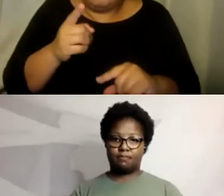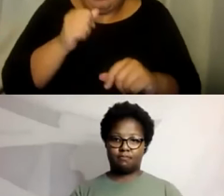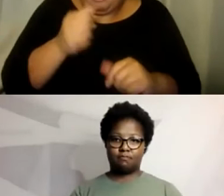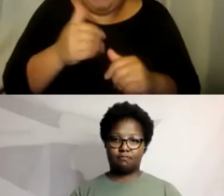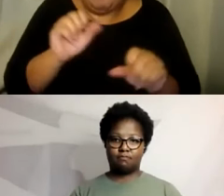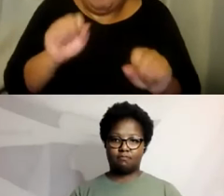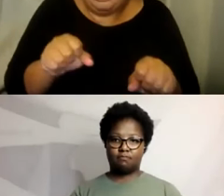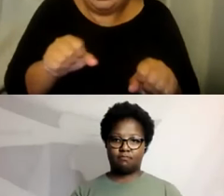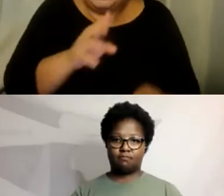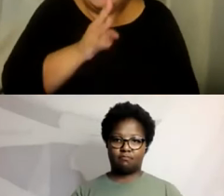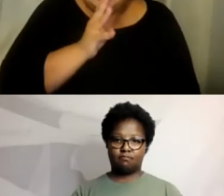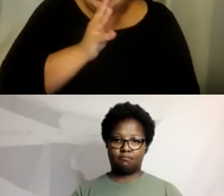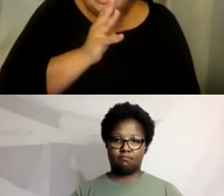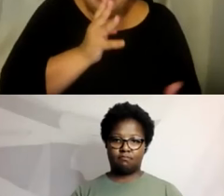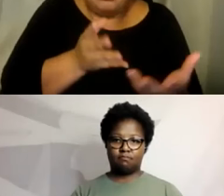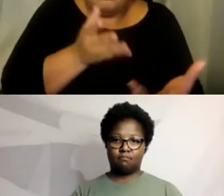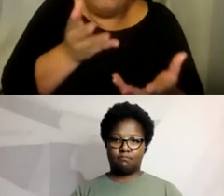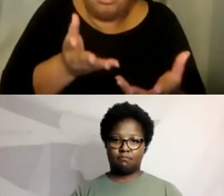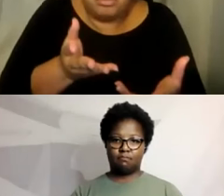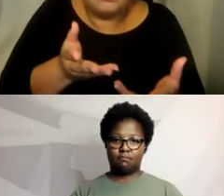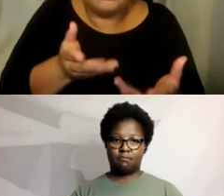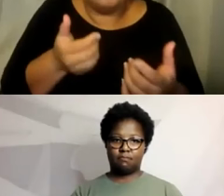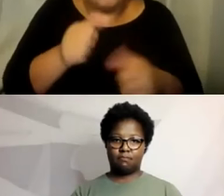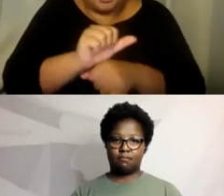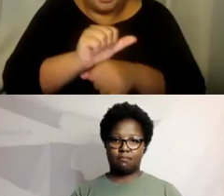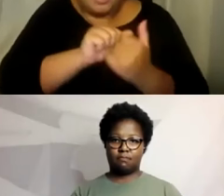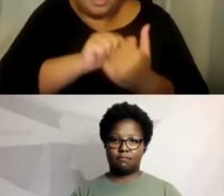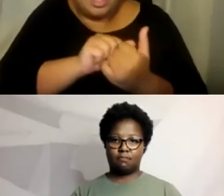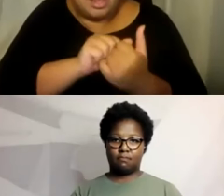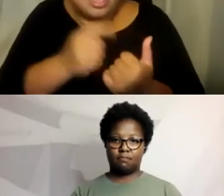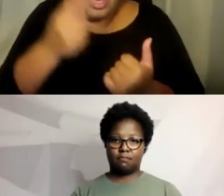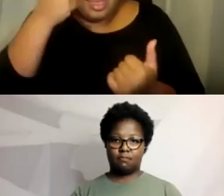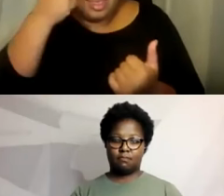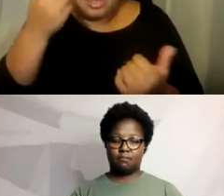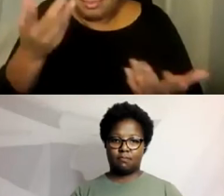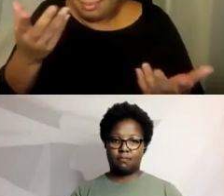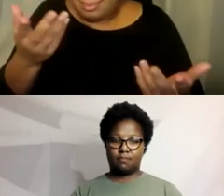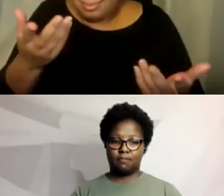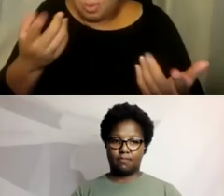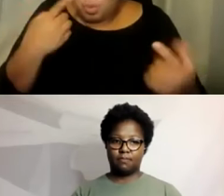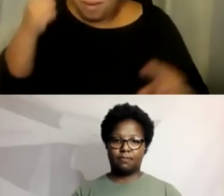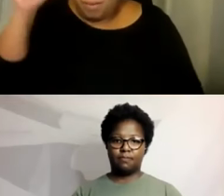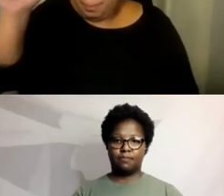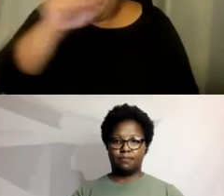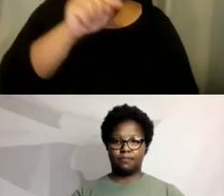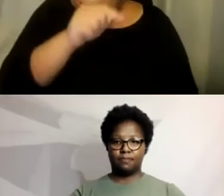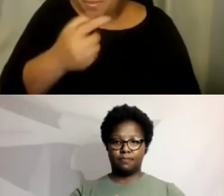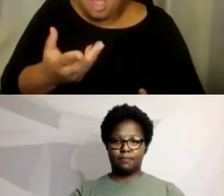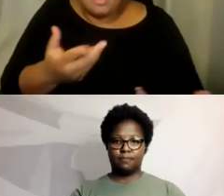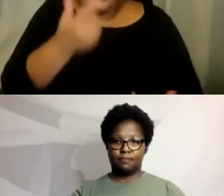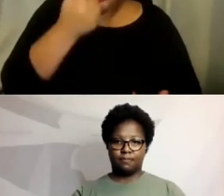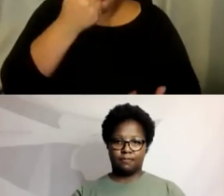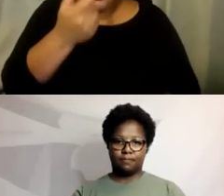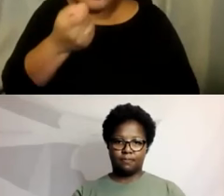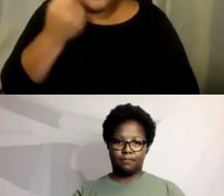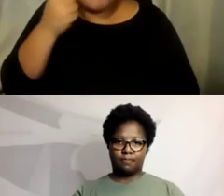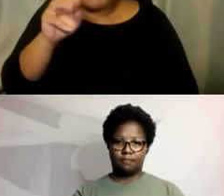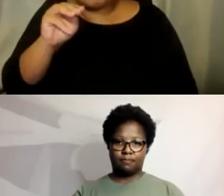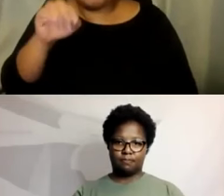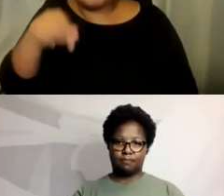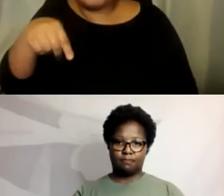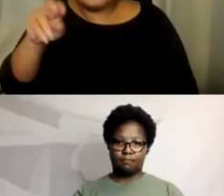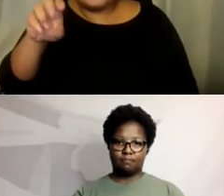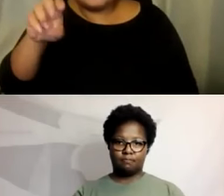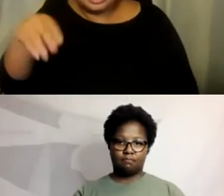to speak. And so as she was working with them, she thought, well, what's going to work for them? But what's interesting for Monique,